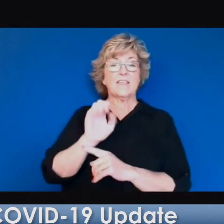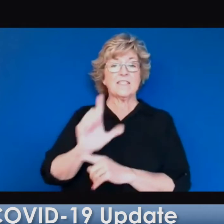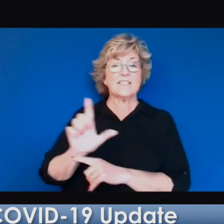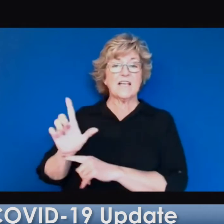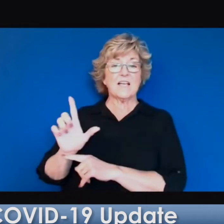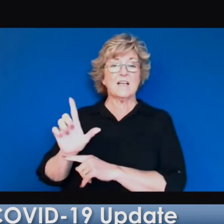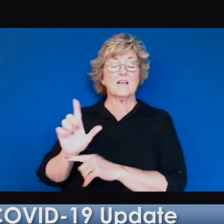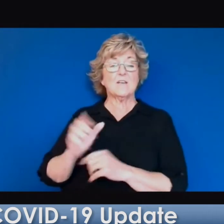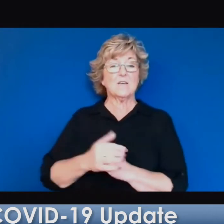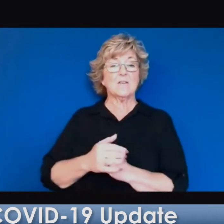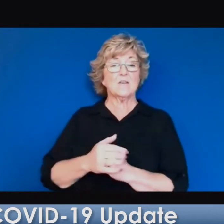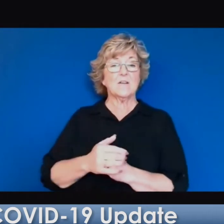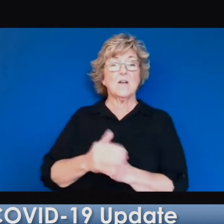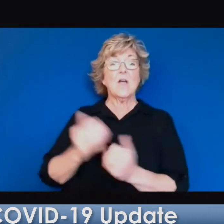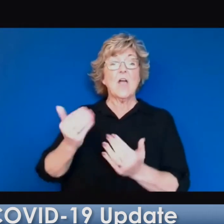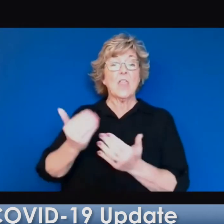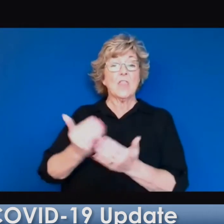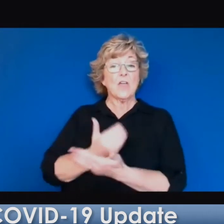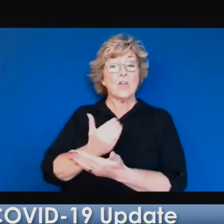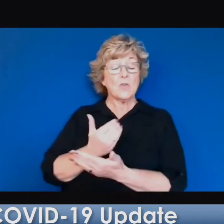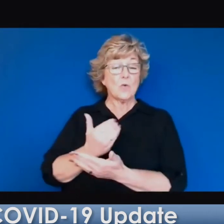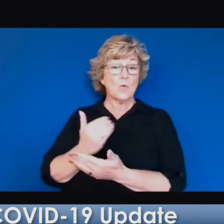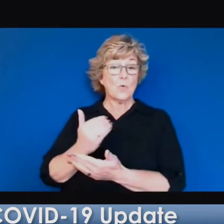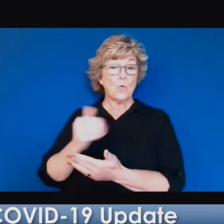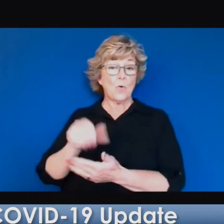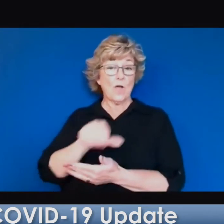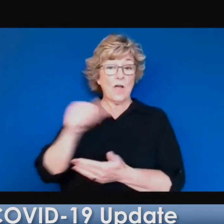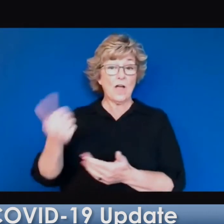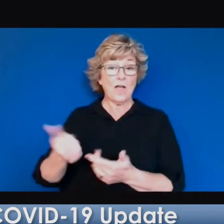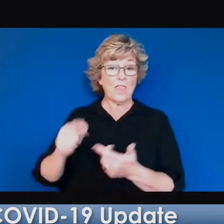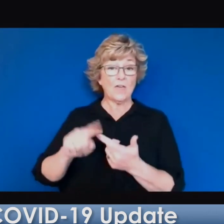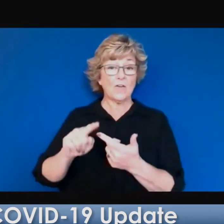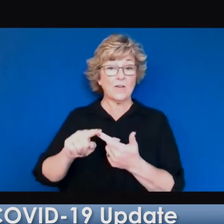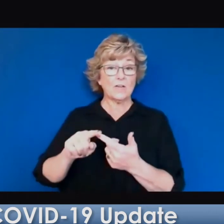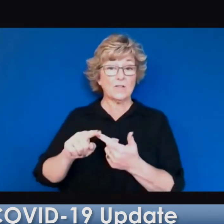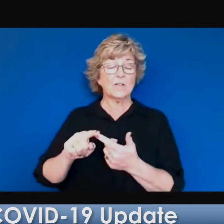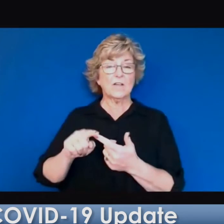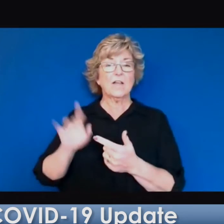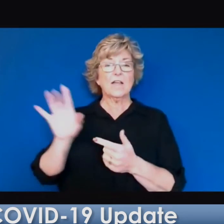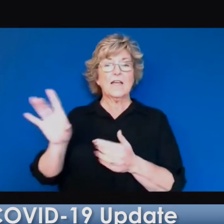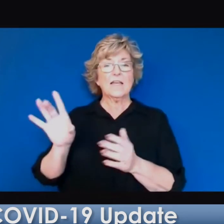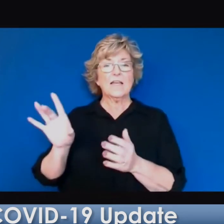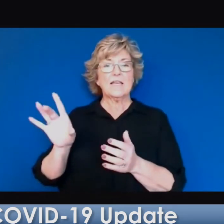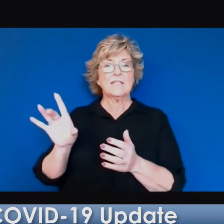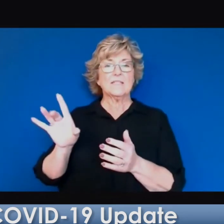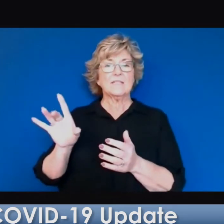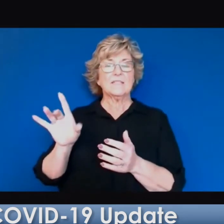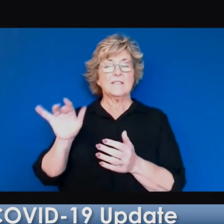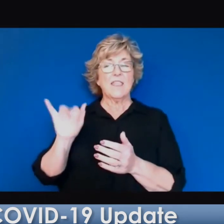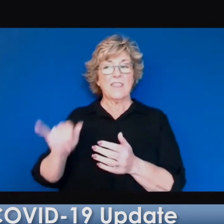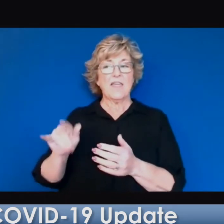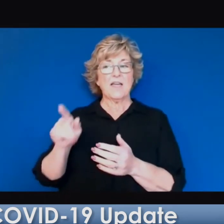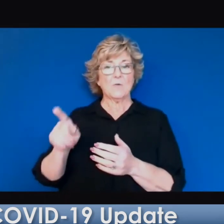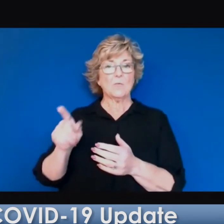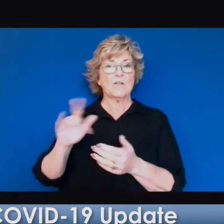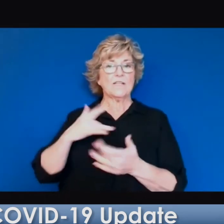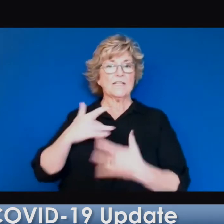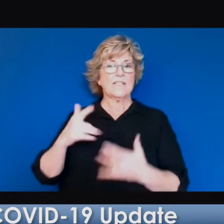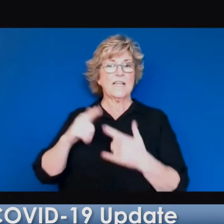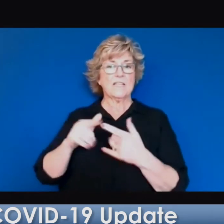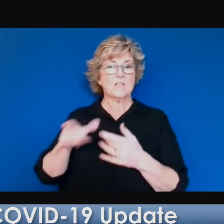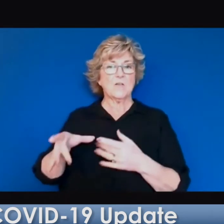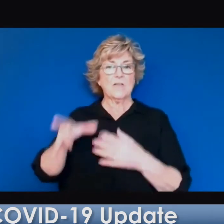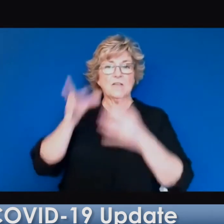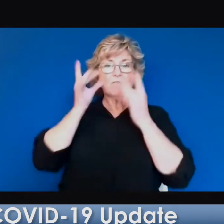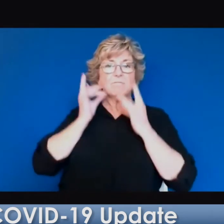the new mutated COVID virus seems to bind a little tighter, a little more easily, and enter the